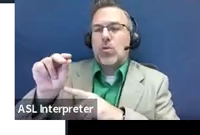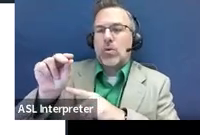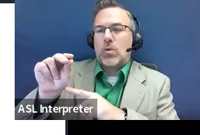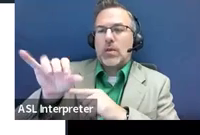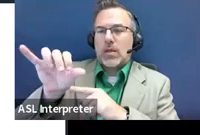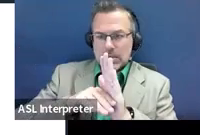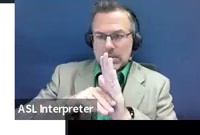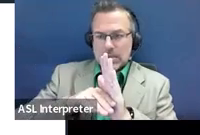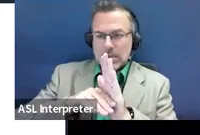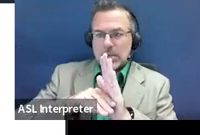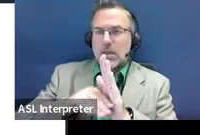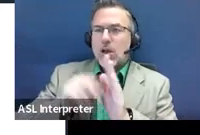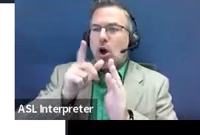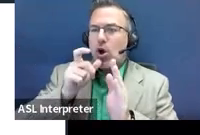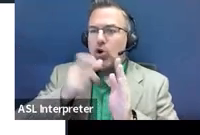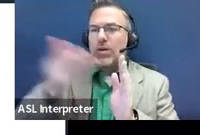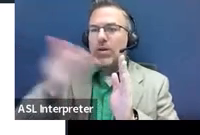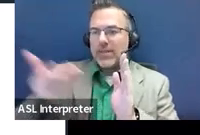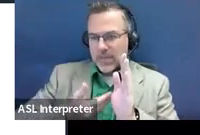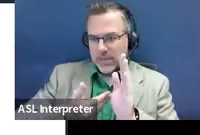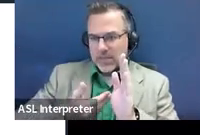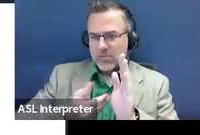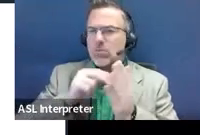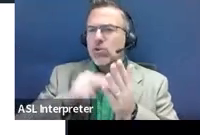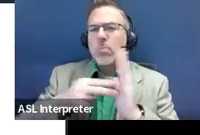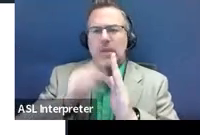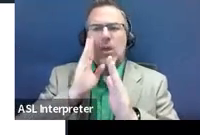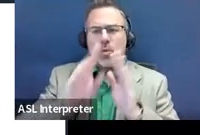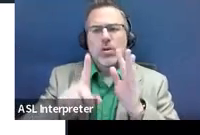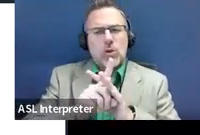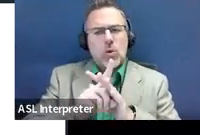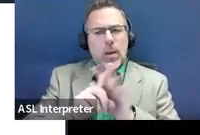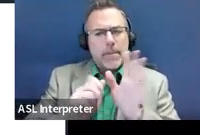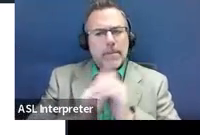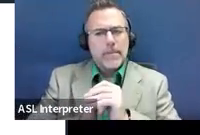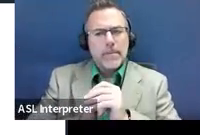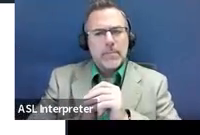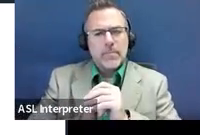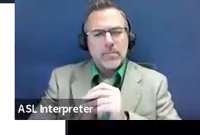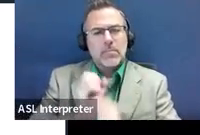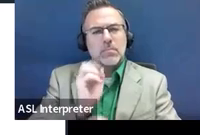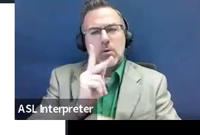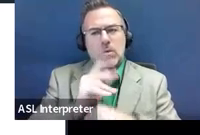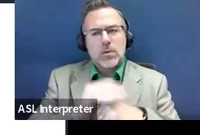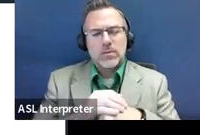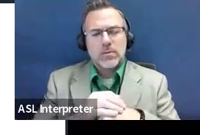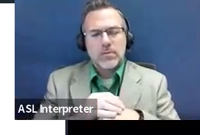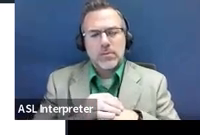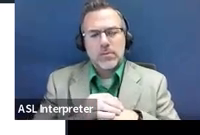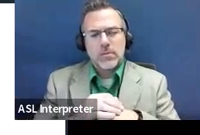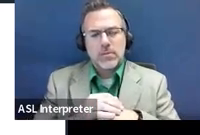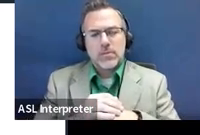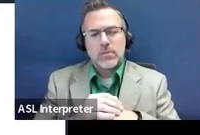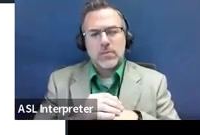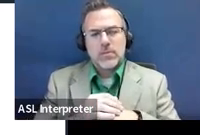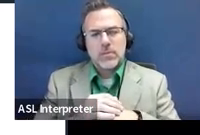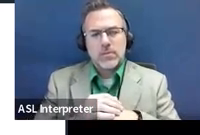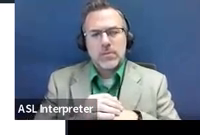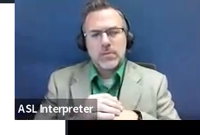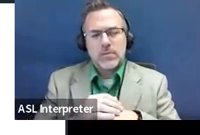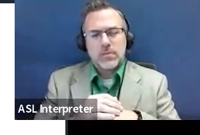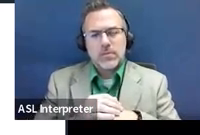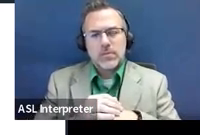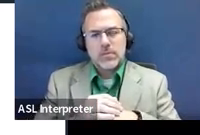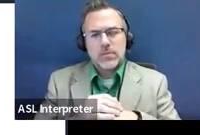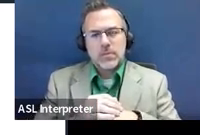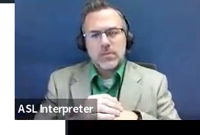up. So, yeah. All right, thanks. I have a question. If the purpose of a